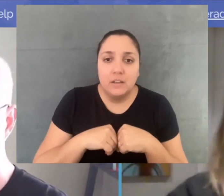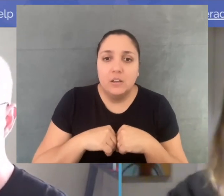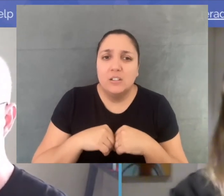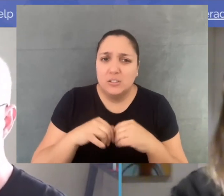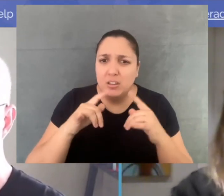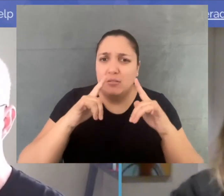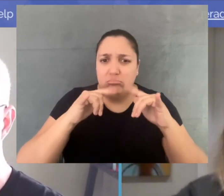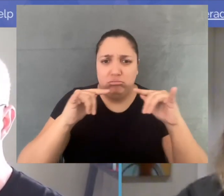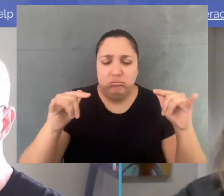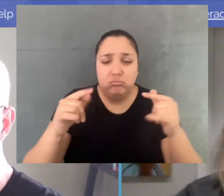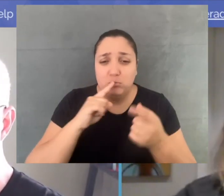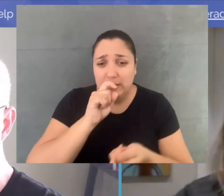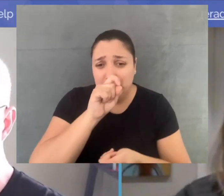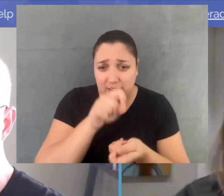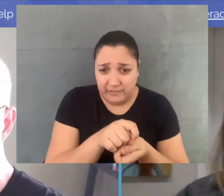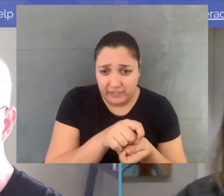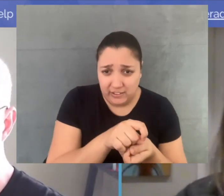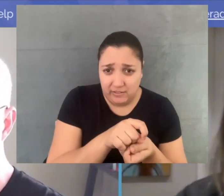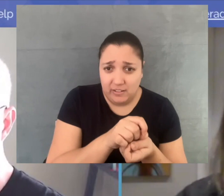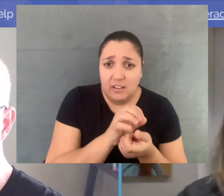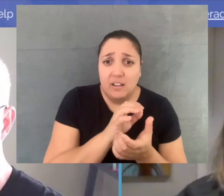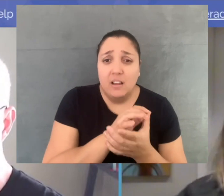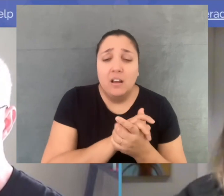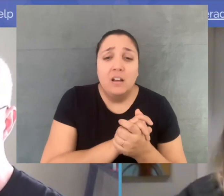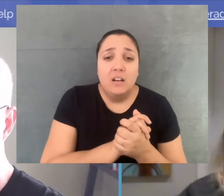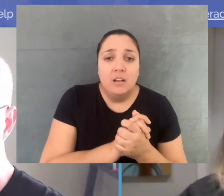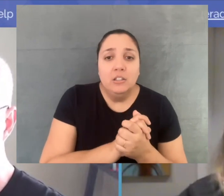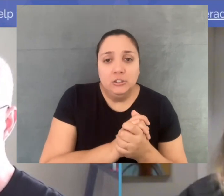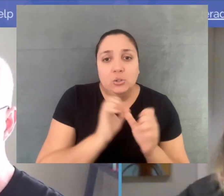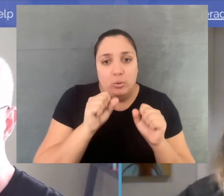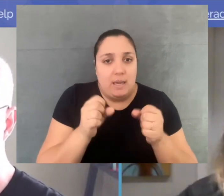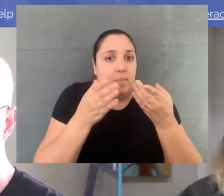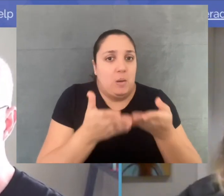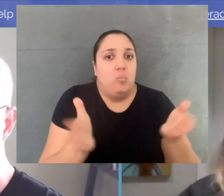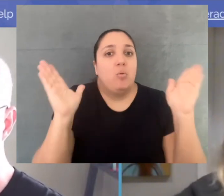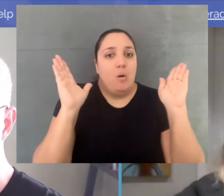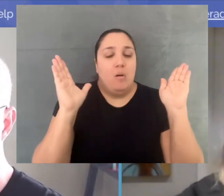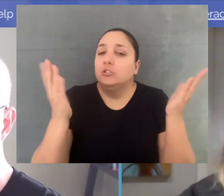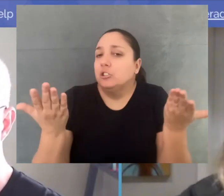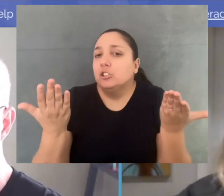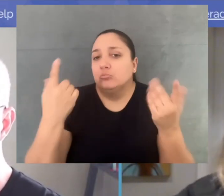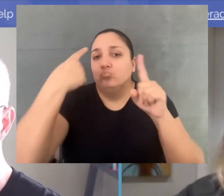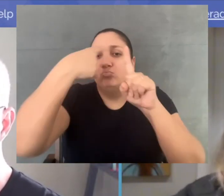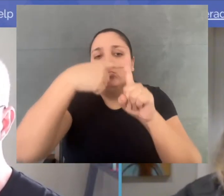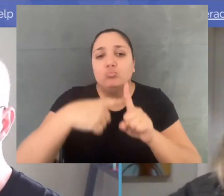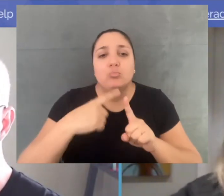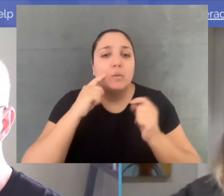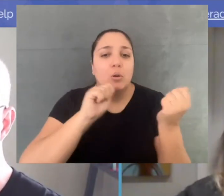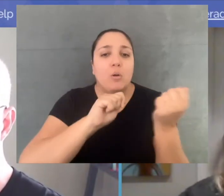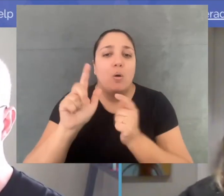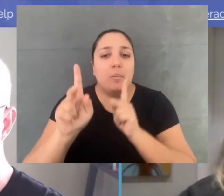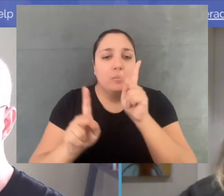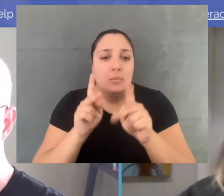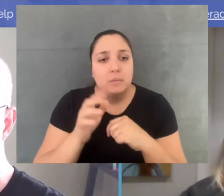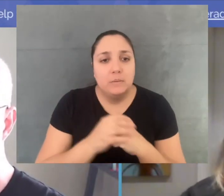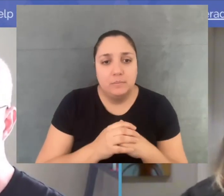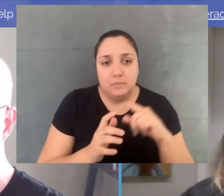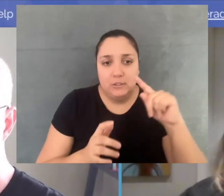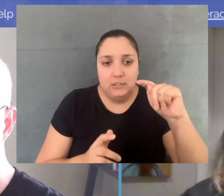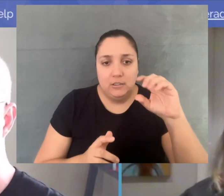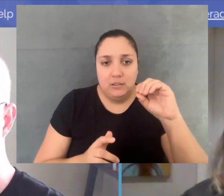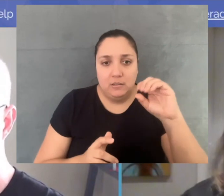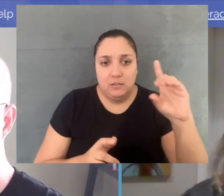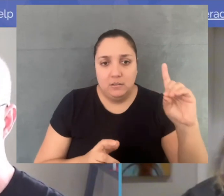considerations. So there are these things that are specific, but we could also broad stroke this and say these are just good things to do for